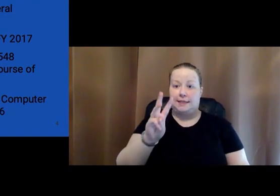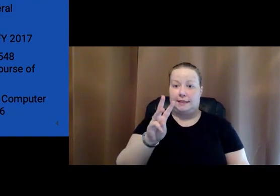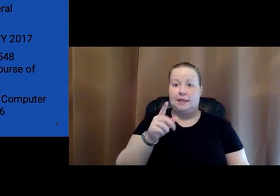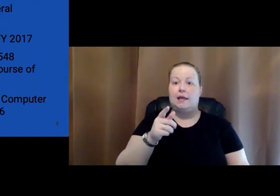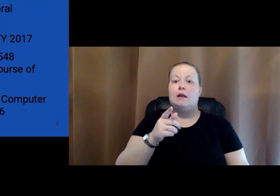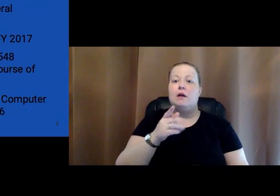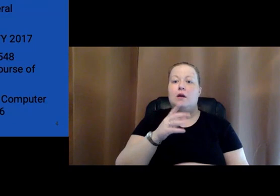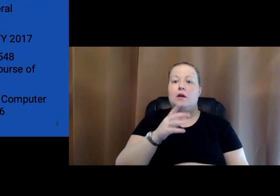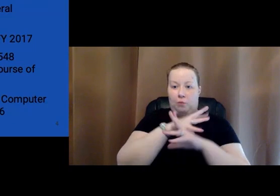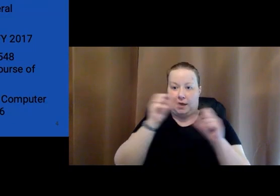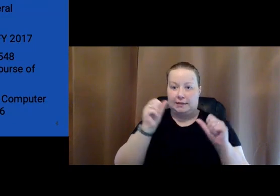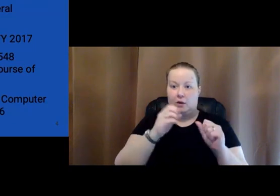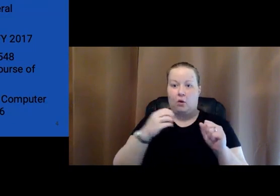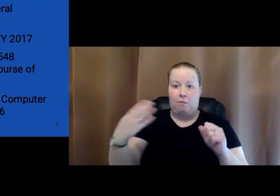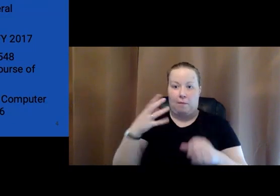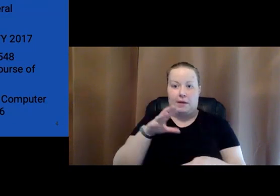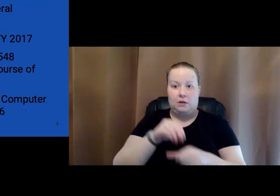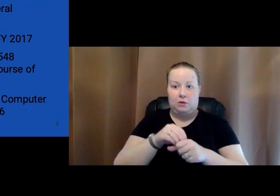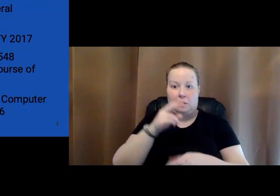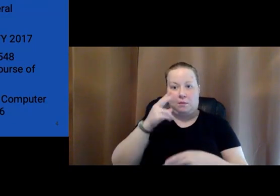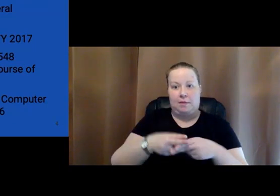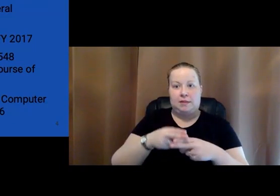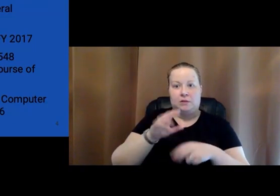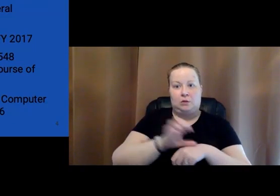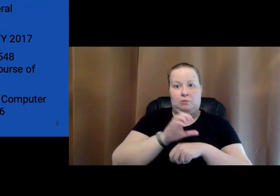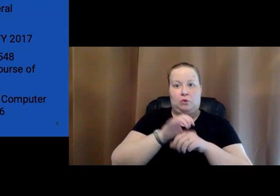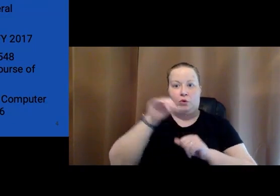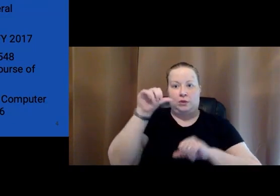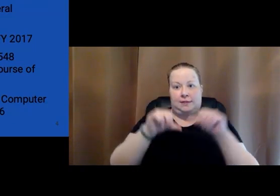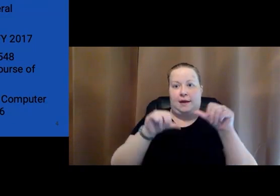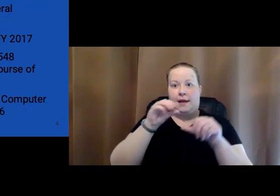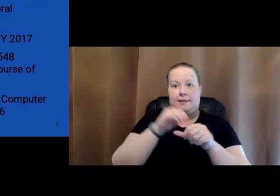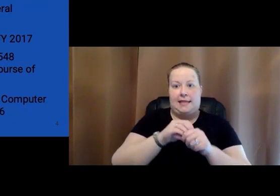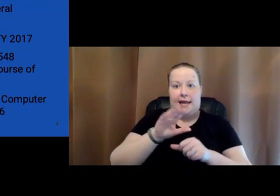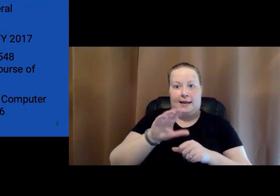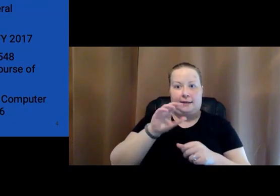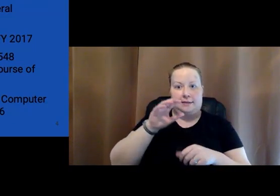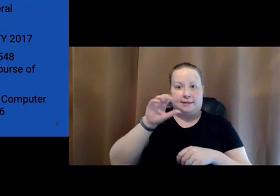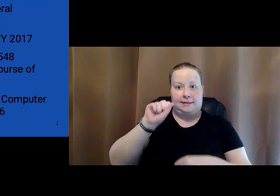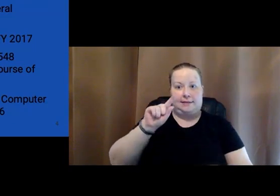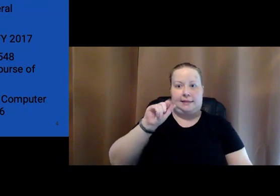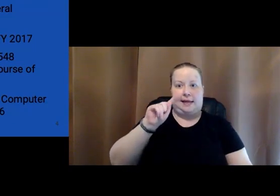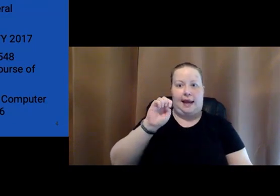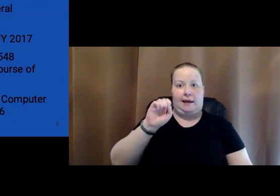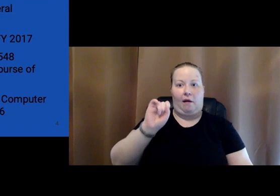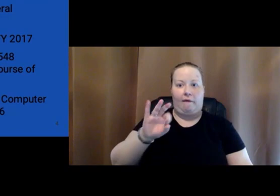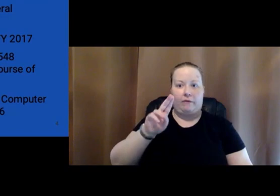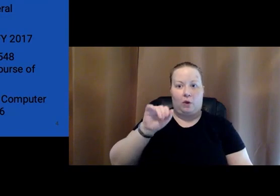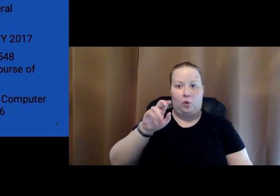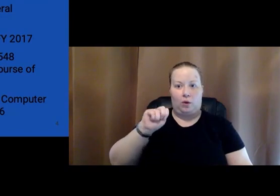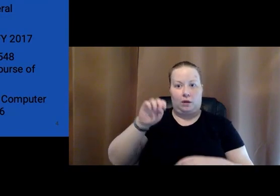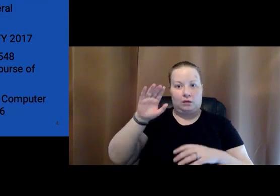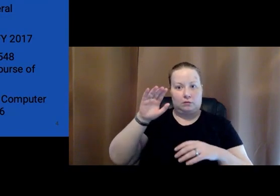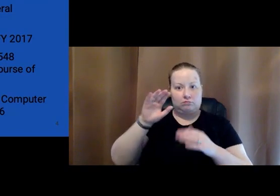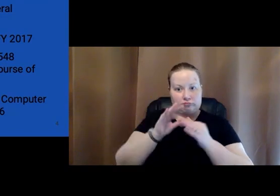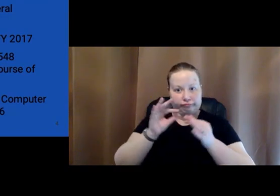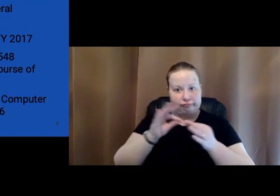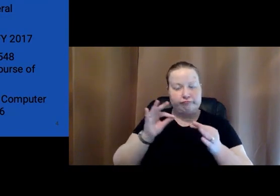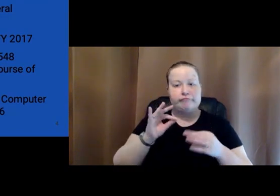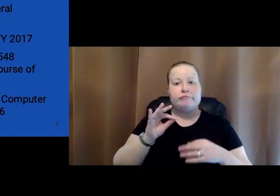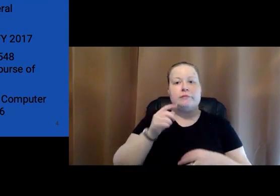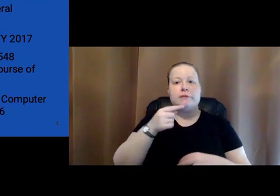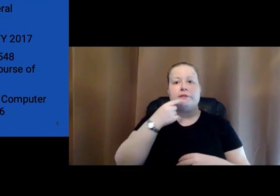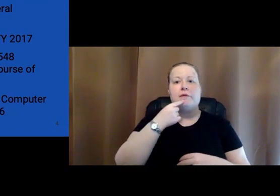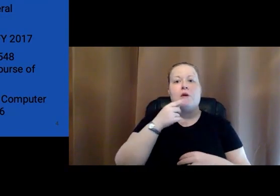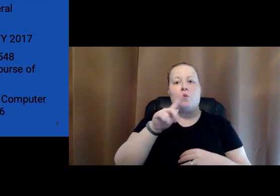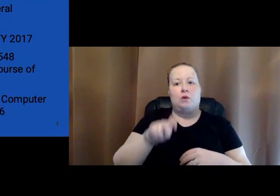a mention of computer science in his State of the Union. He said, in the coming years, we should build on that progress, offering every